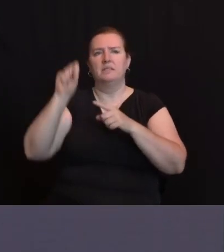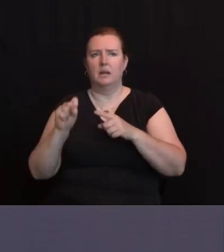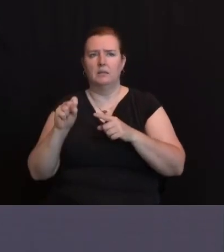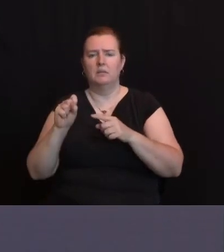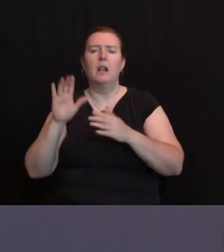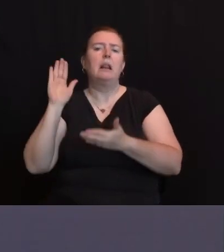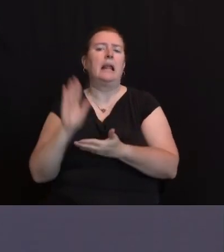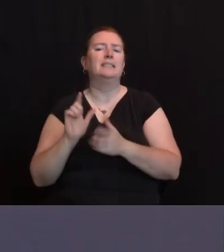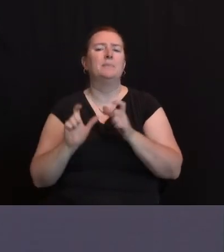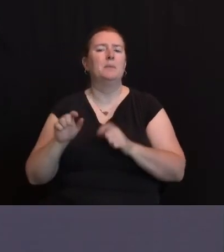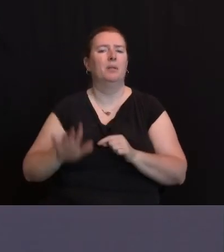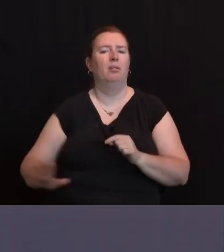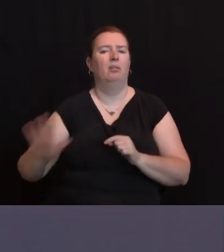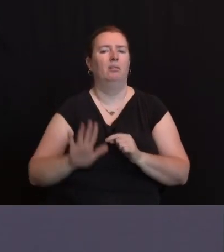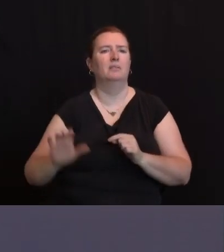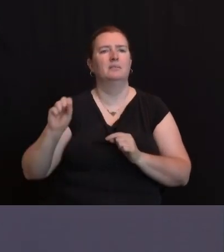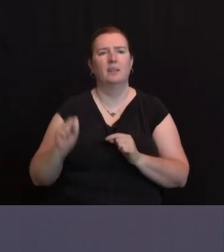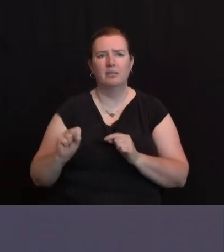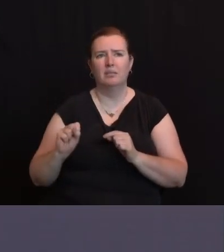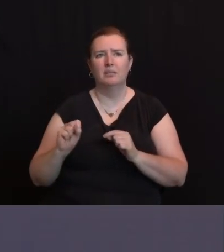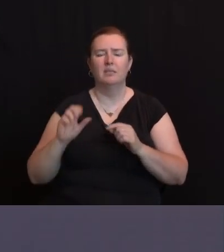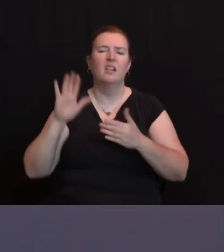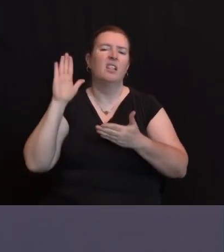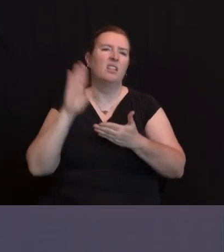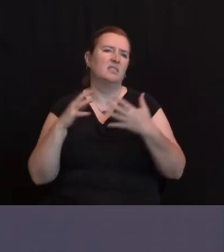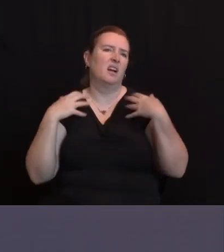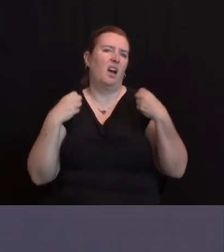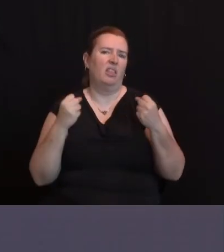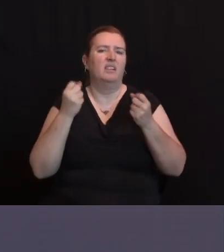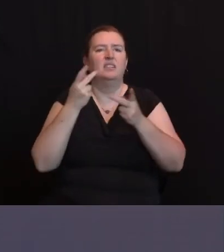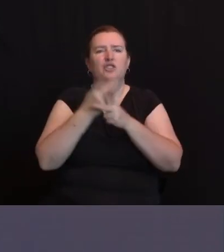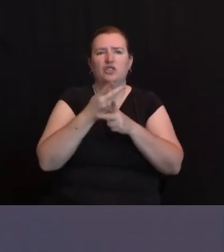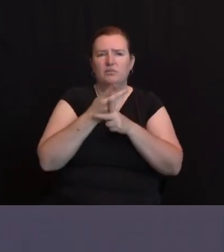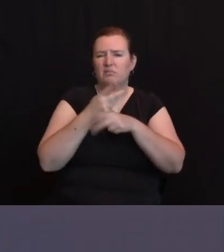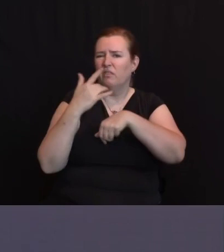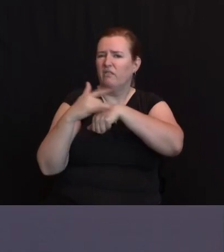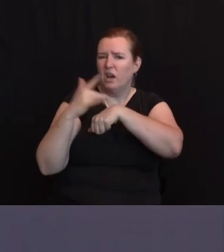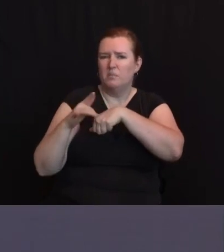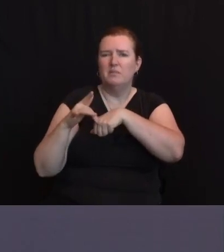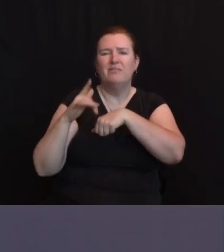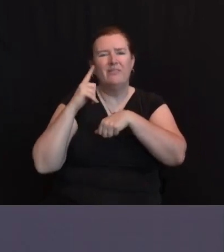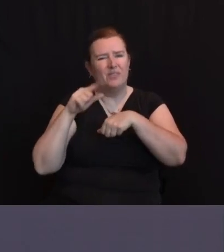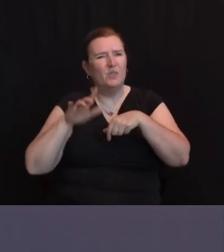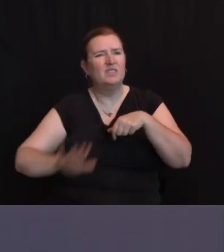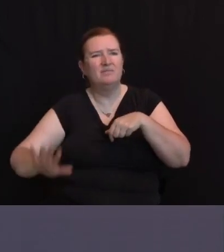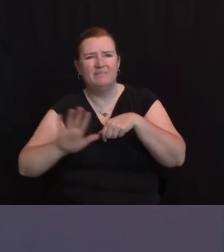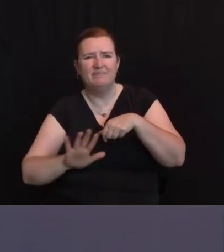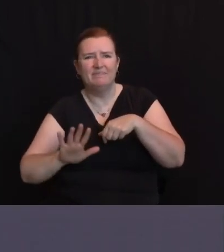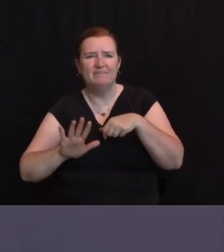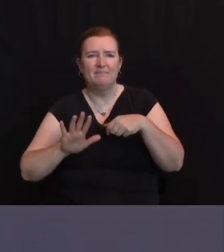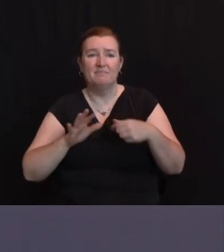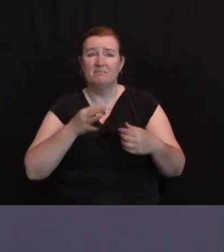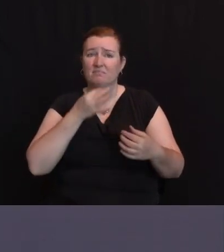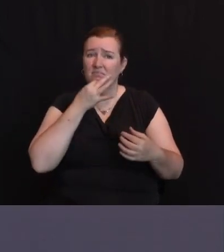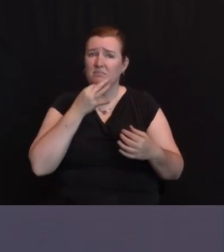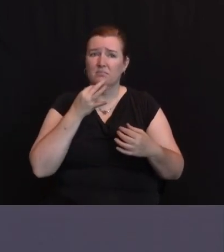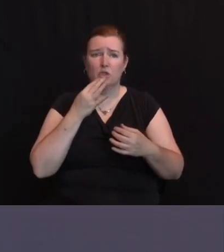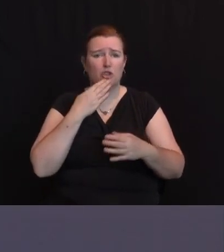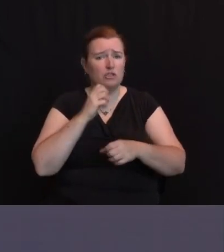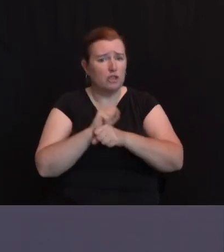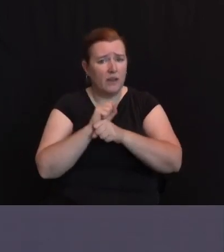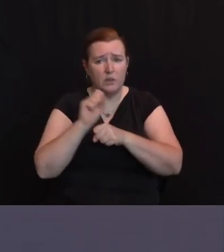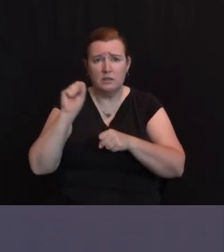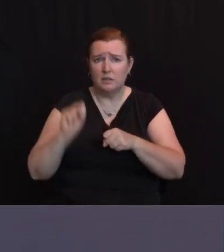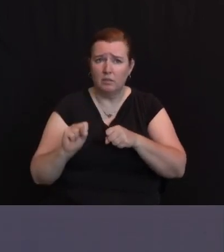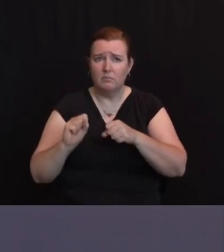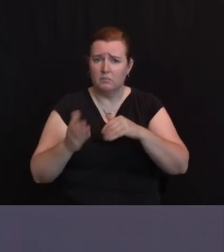also fewer healthcare assets per persons, has really done a good job of building up that capacity.